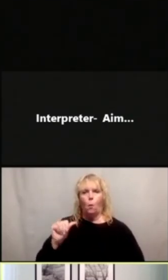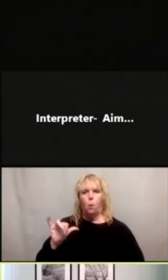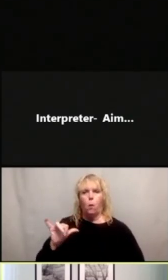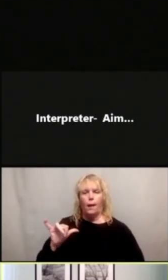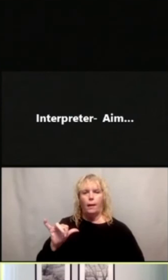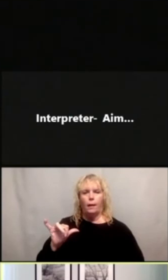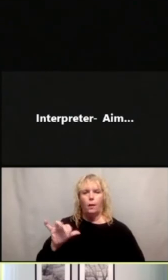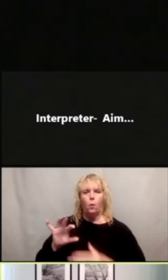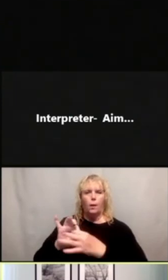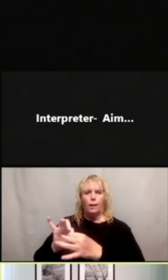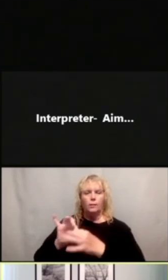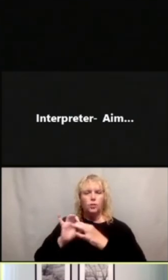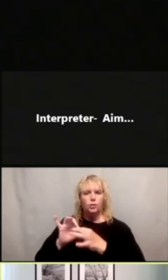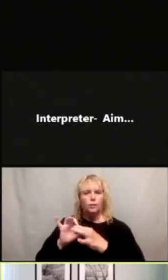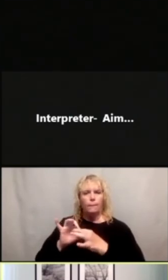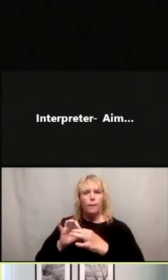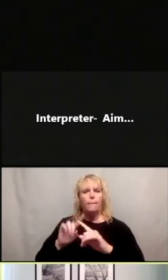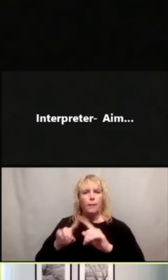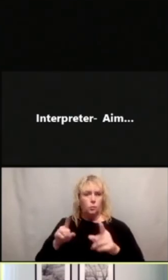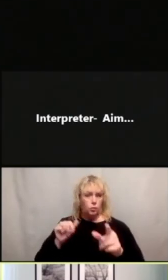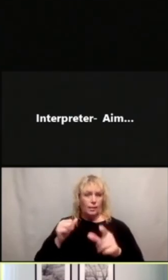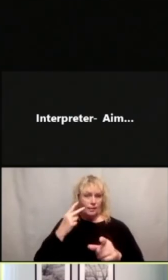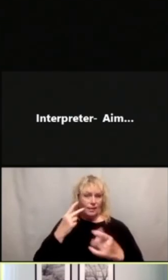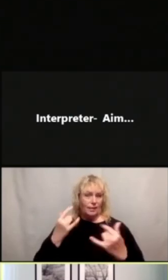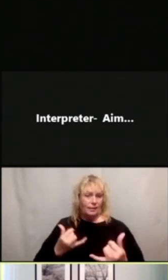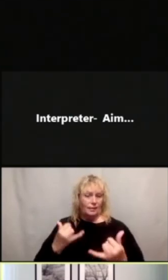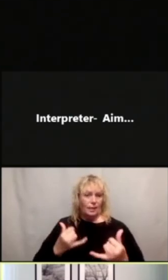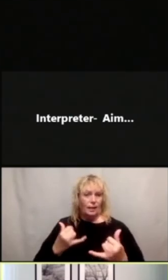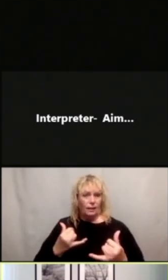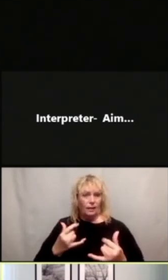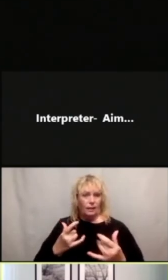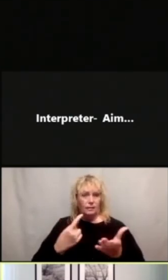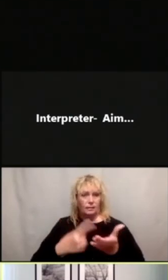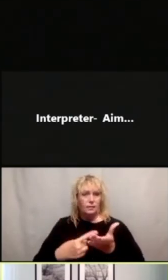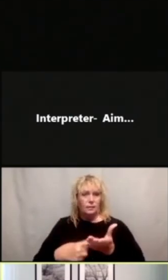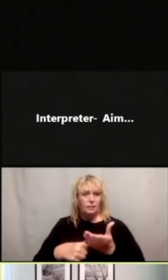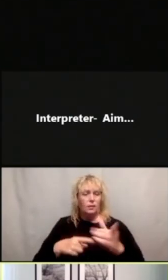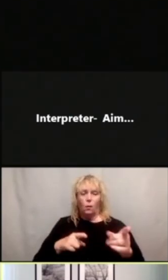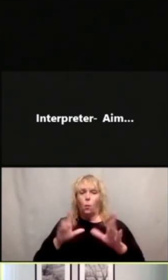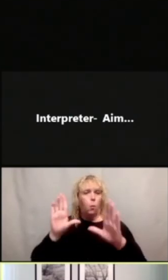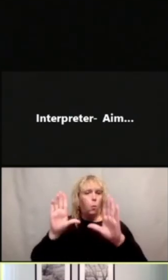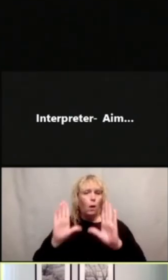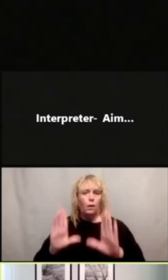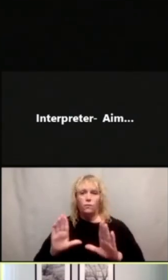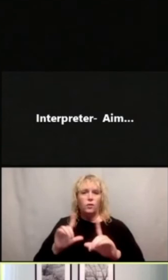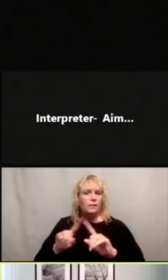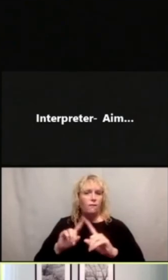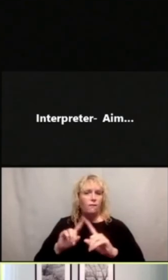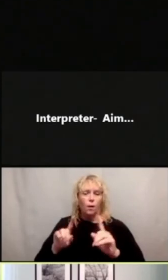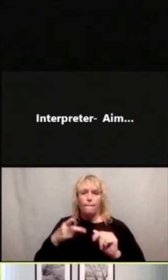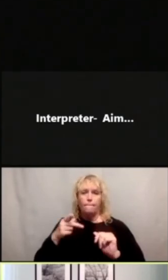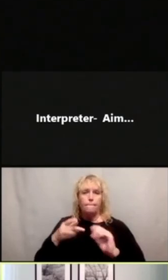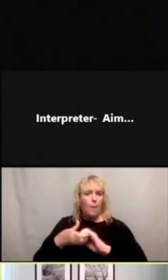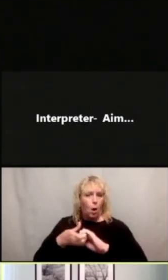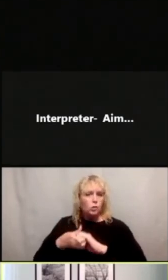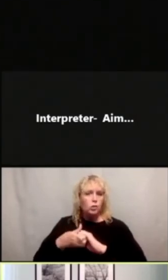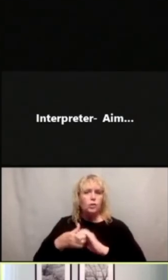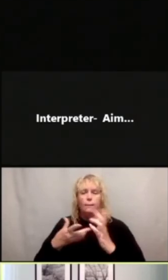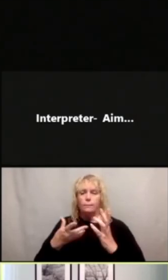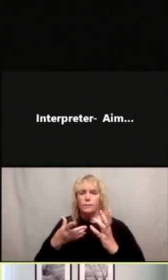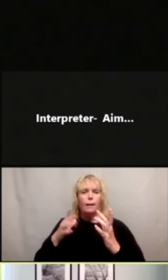But I hope you see from our discussion today how wonderful these partnerships can be and how beneficial they